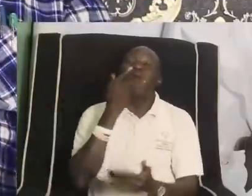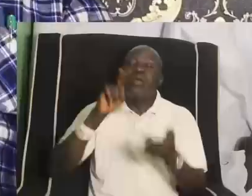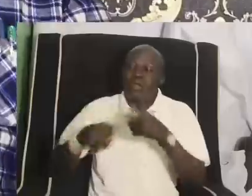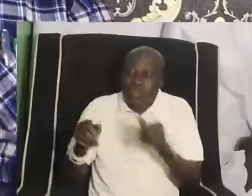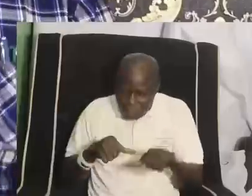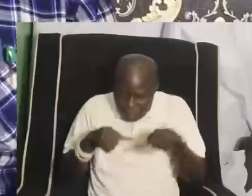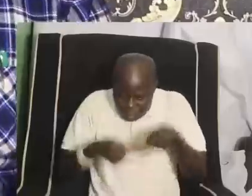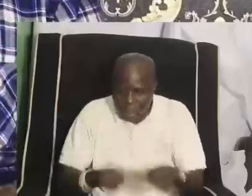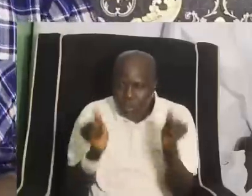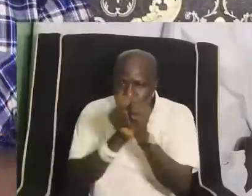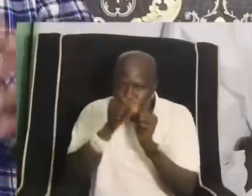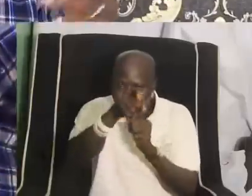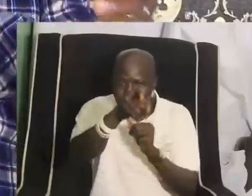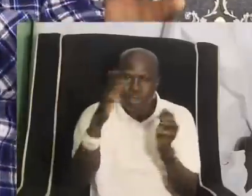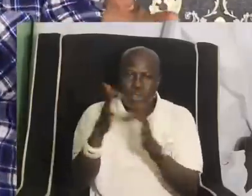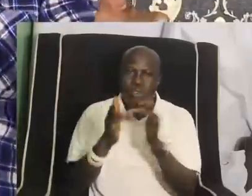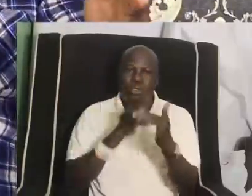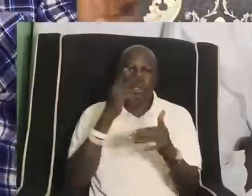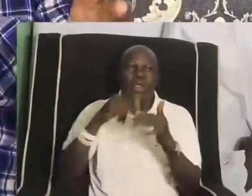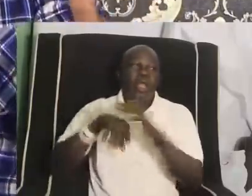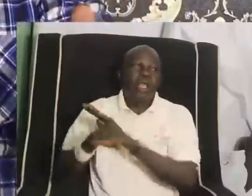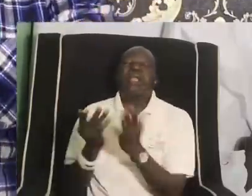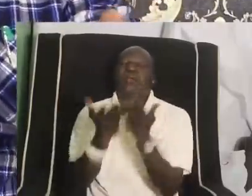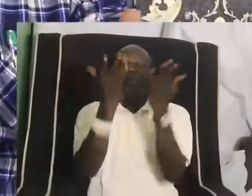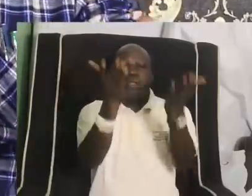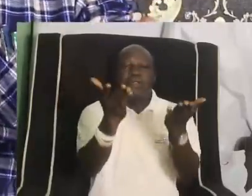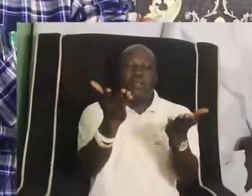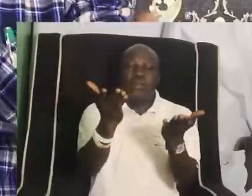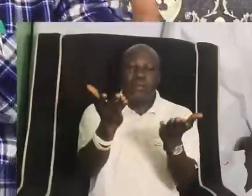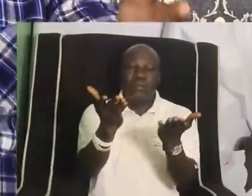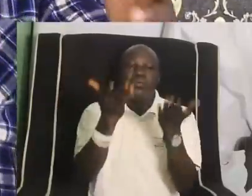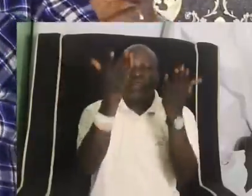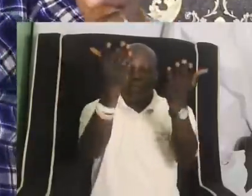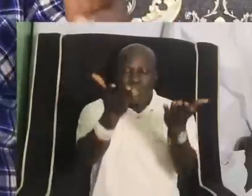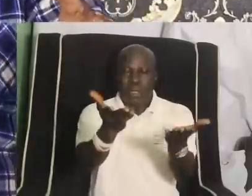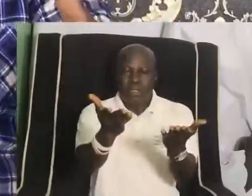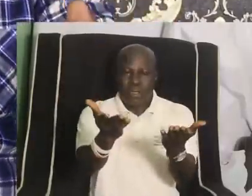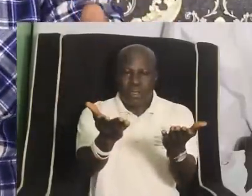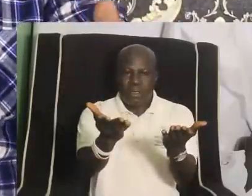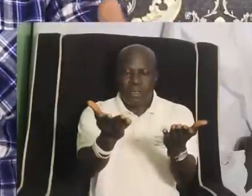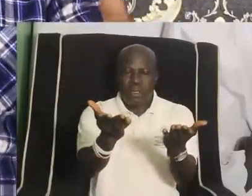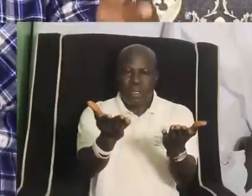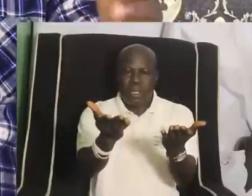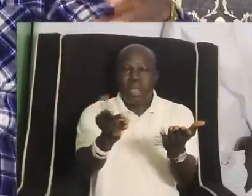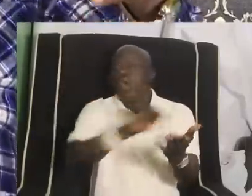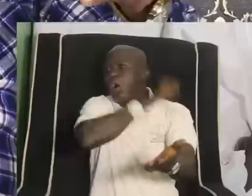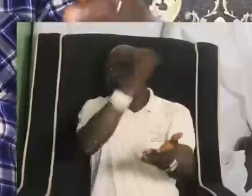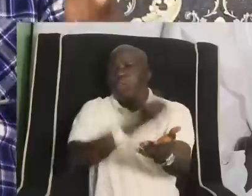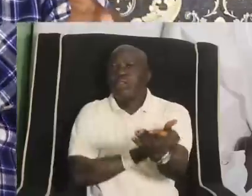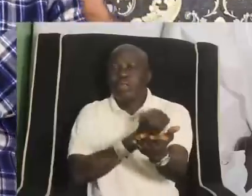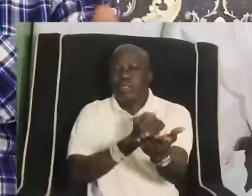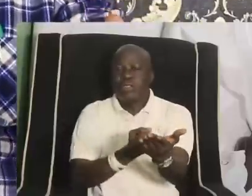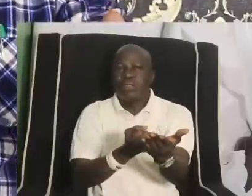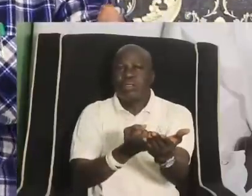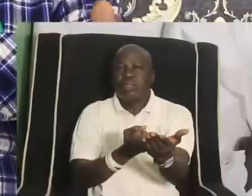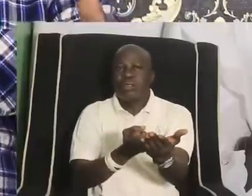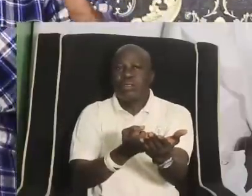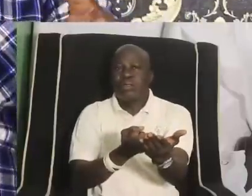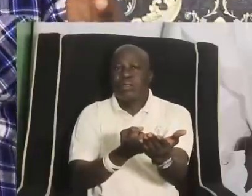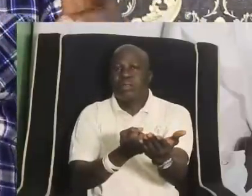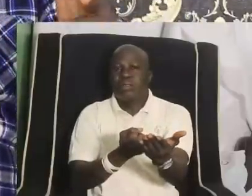his favor. Be with you. Spread your hands. Tell us what. Spread your hands. hands. This authority.